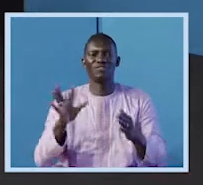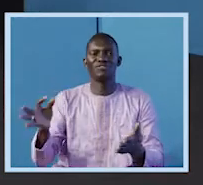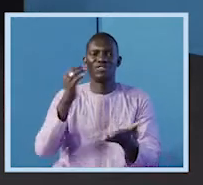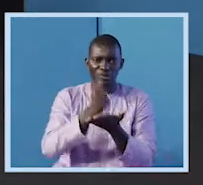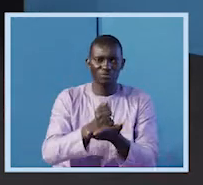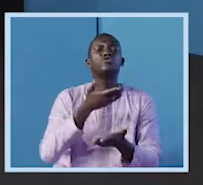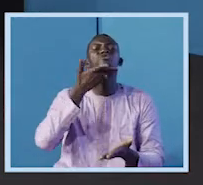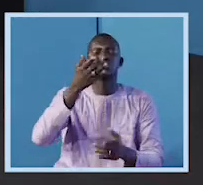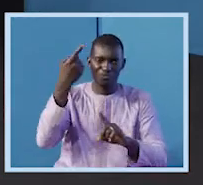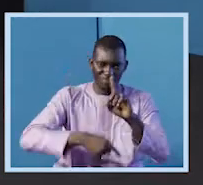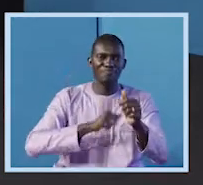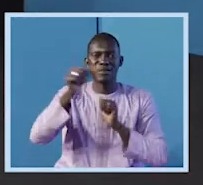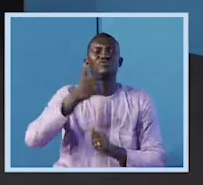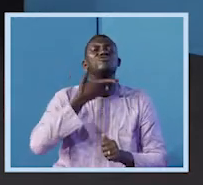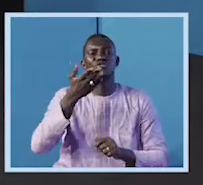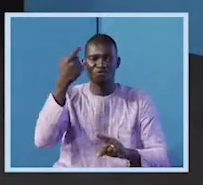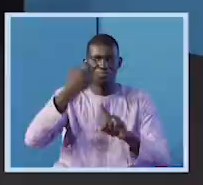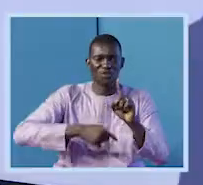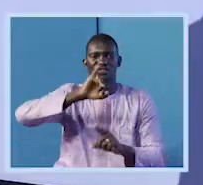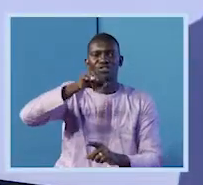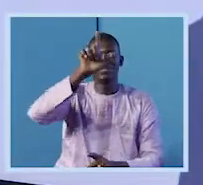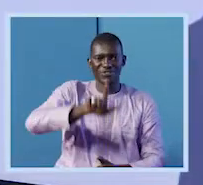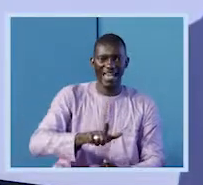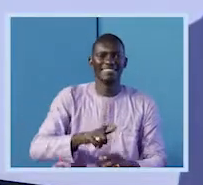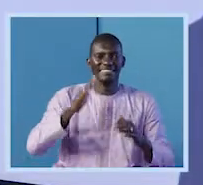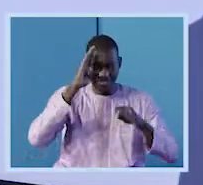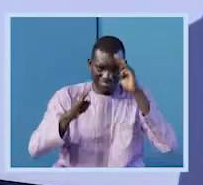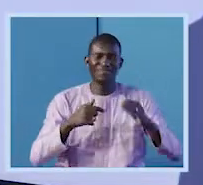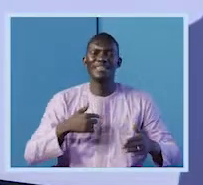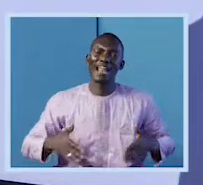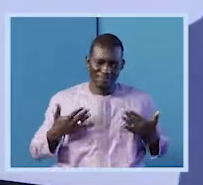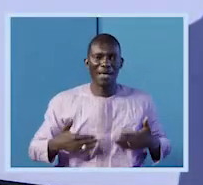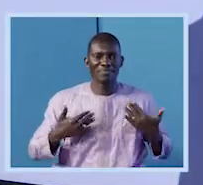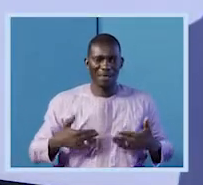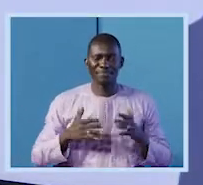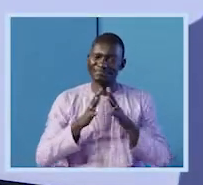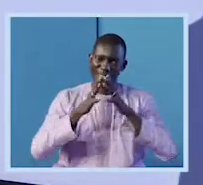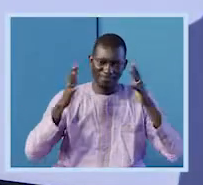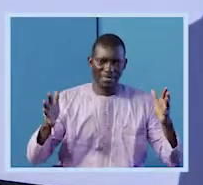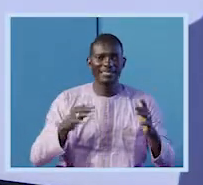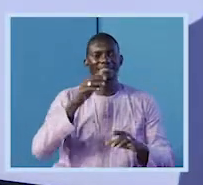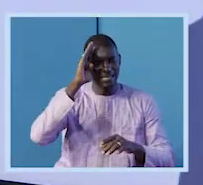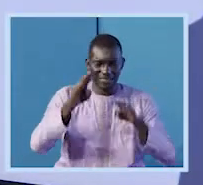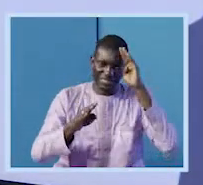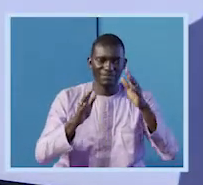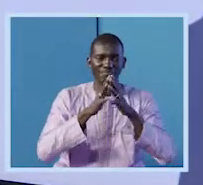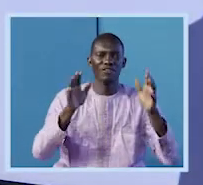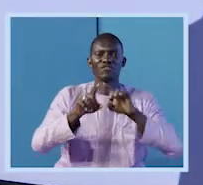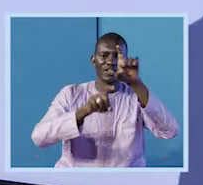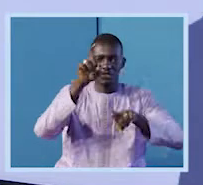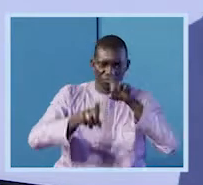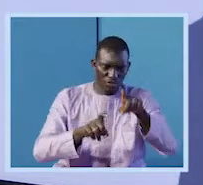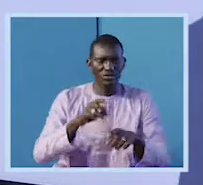Month. This is something that really pleased me. Yeah, thank you very much for the question.